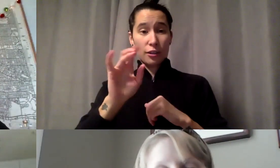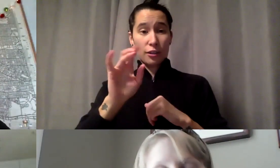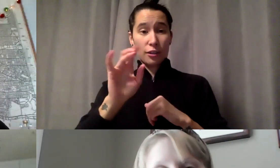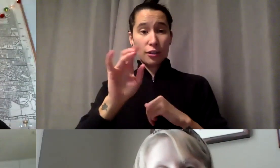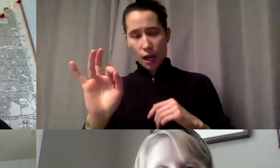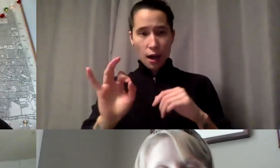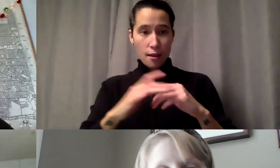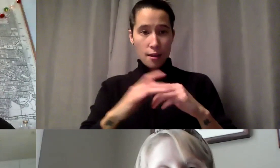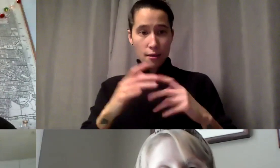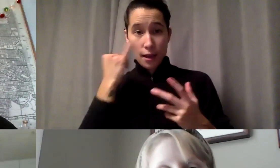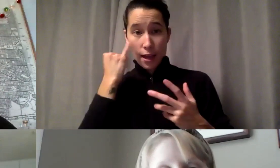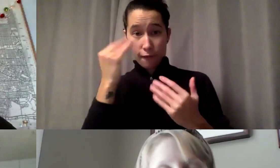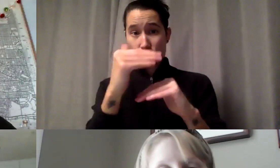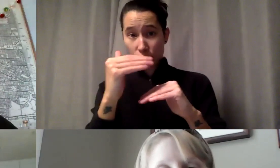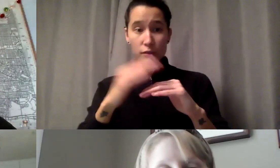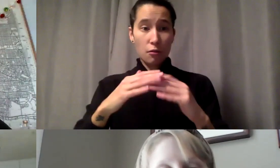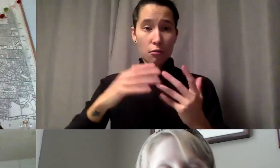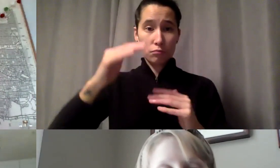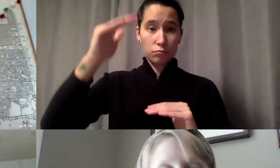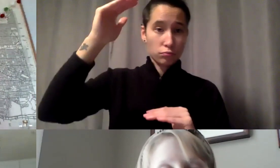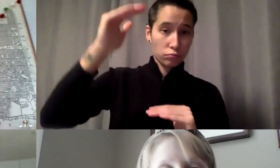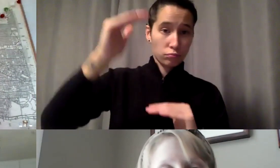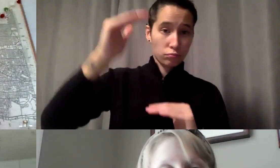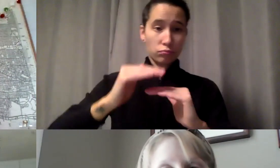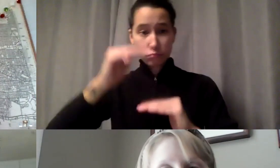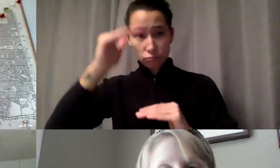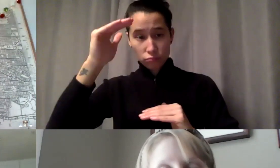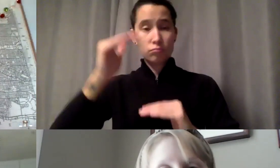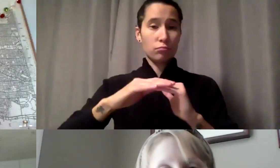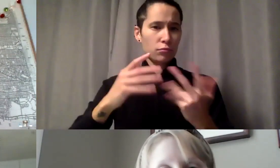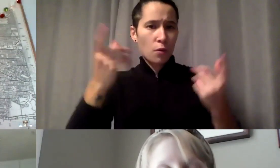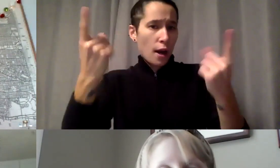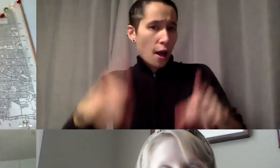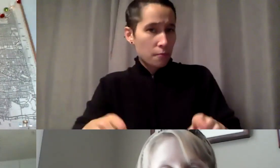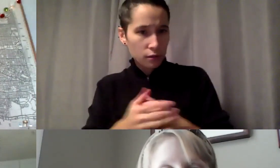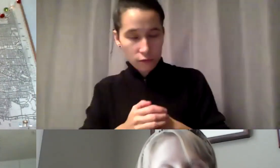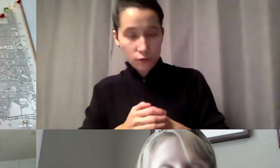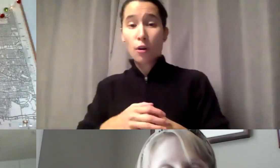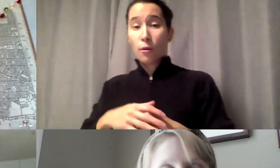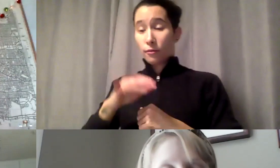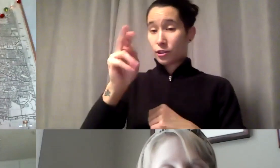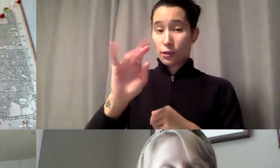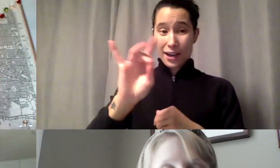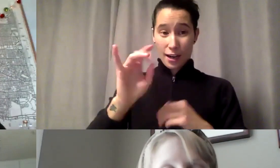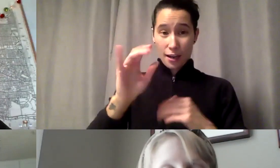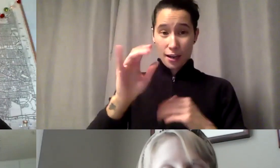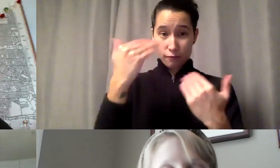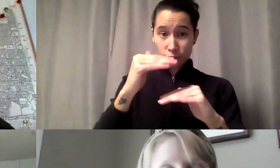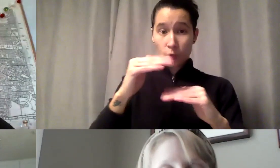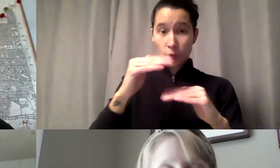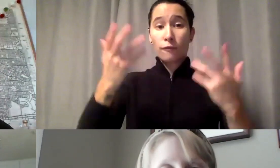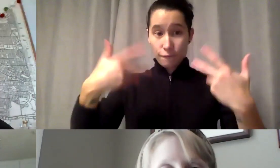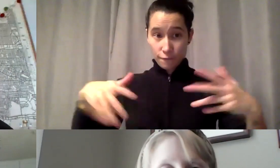they're not? What happens if they're lifted is that we'll have guidance via or return to